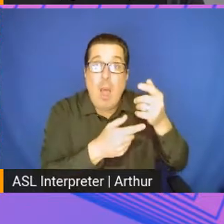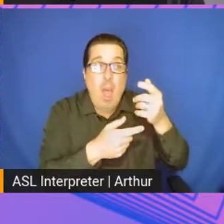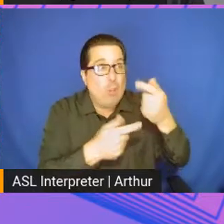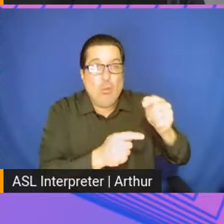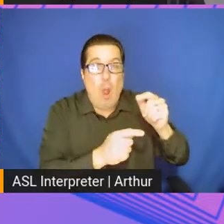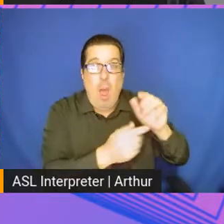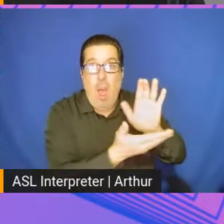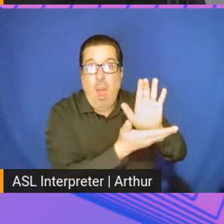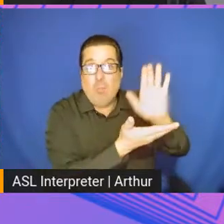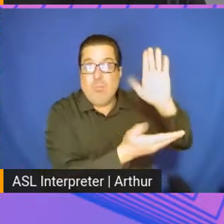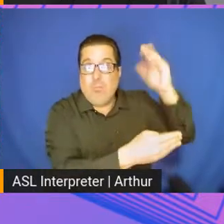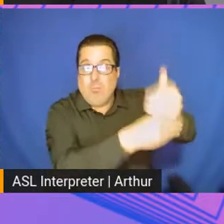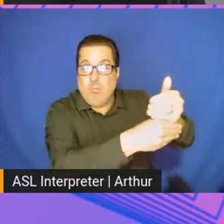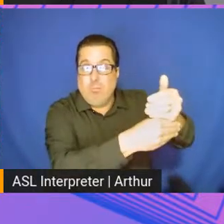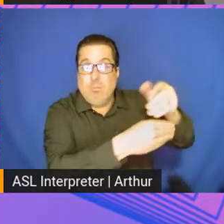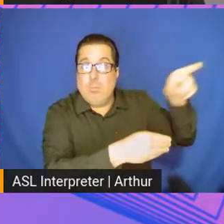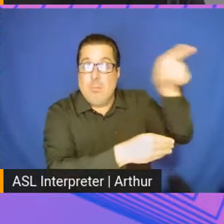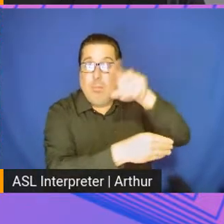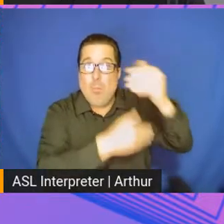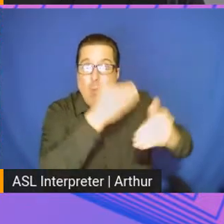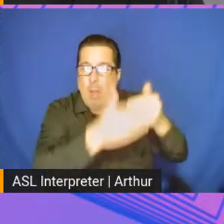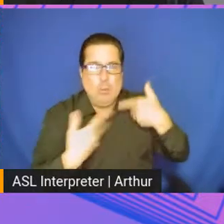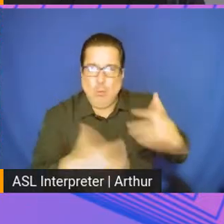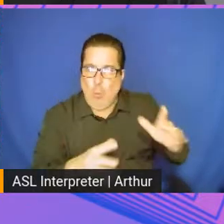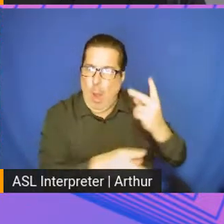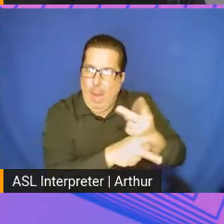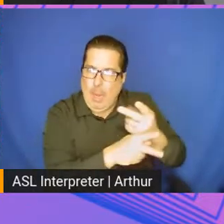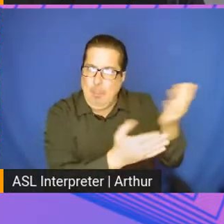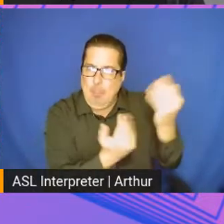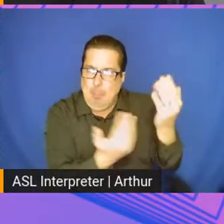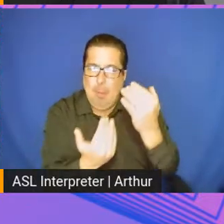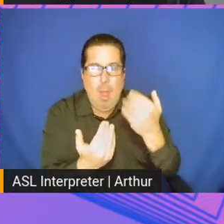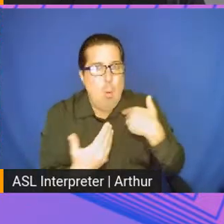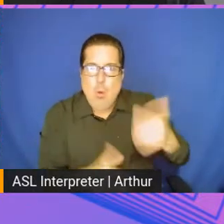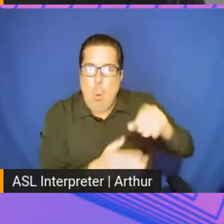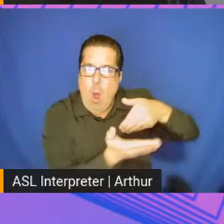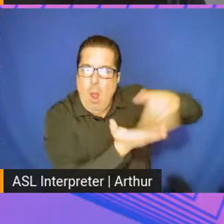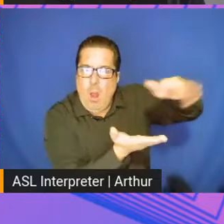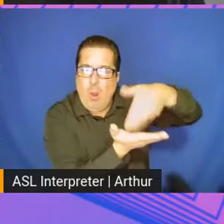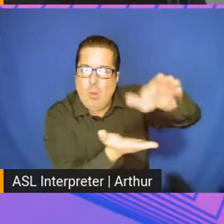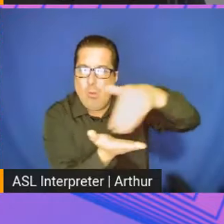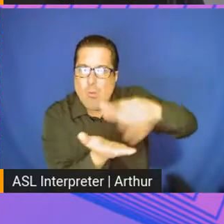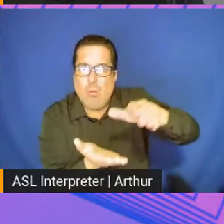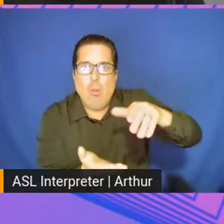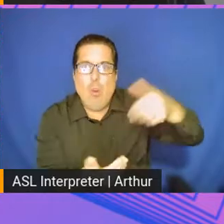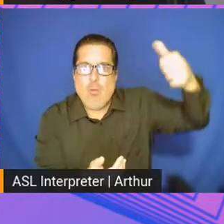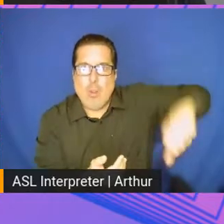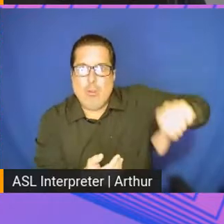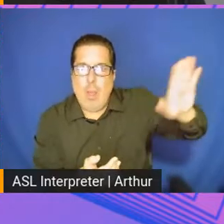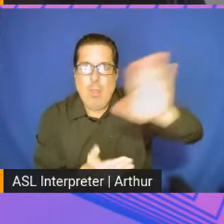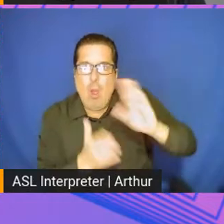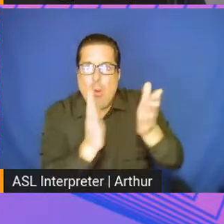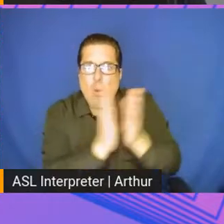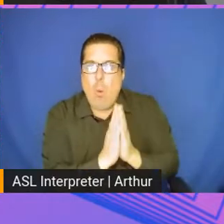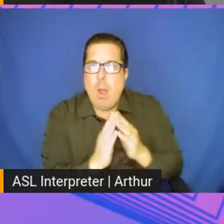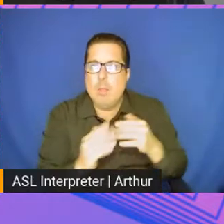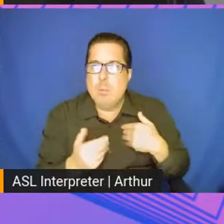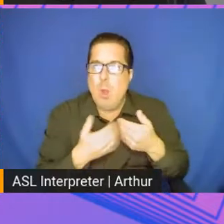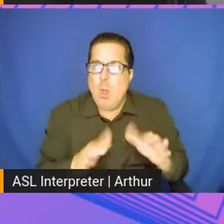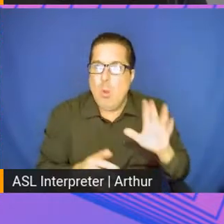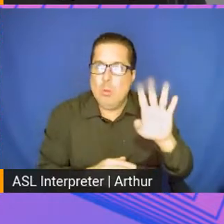that it completely crashes, we start to reject some of the requests and return back a status code of 429 too many